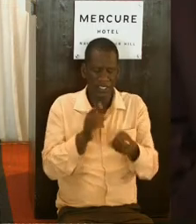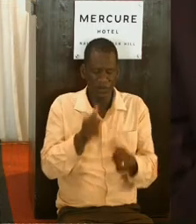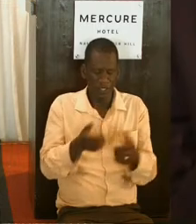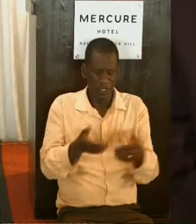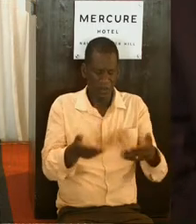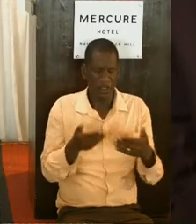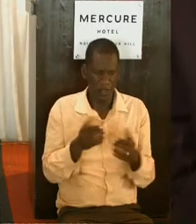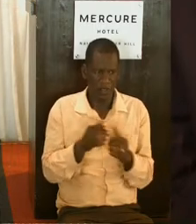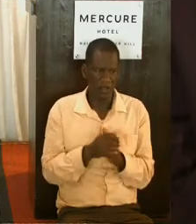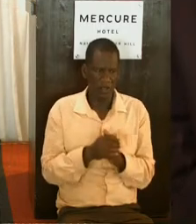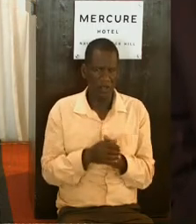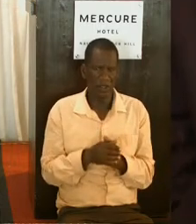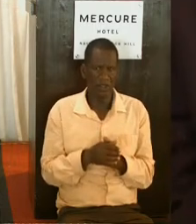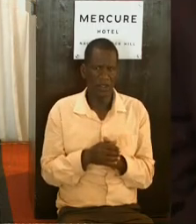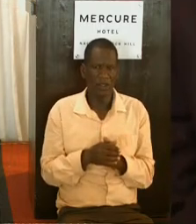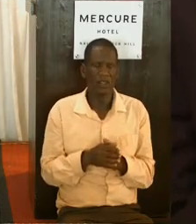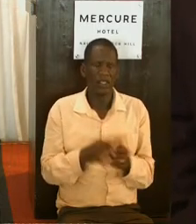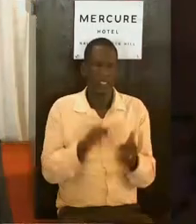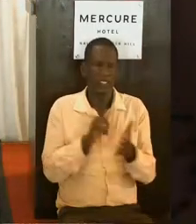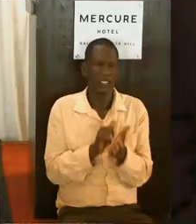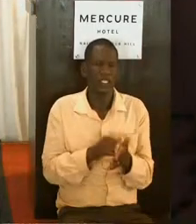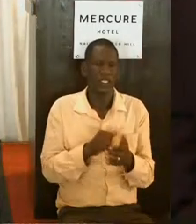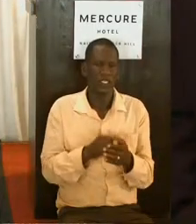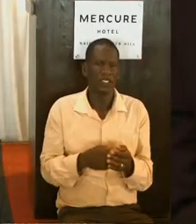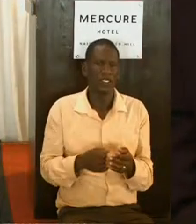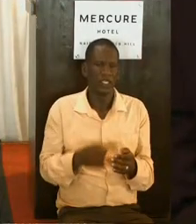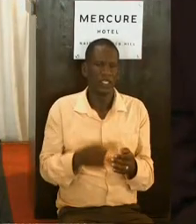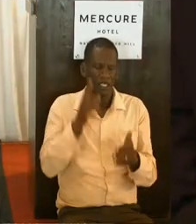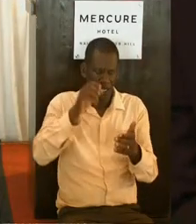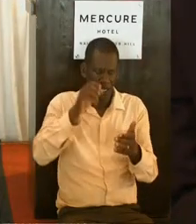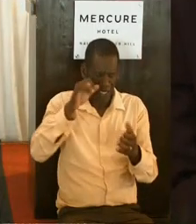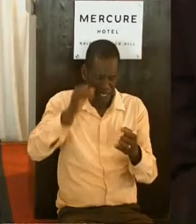that I've been given is that